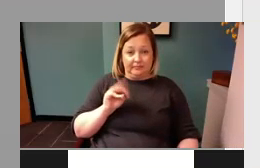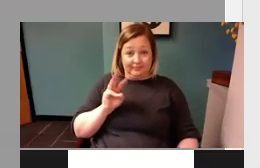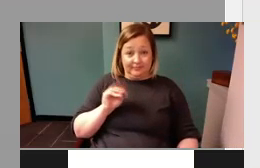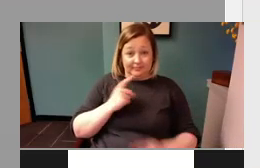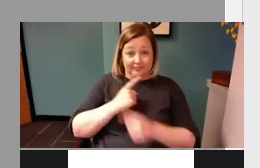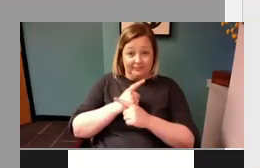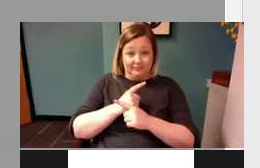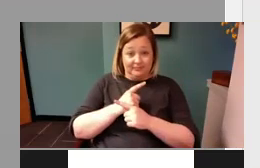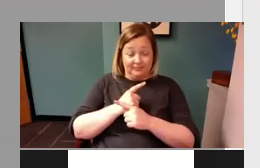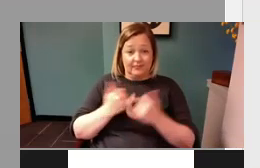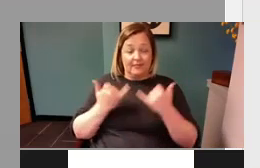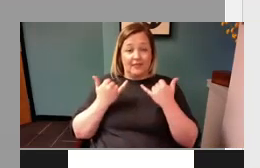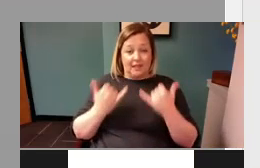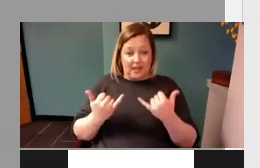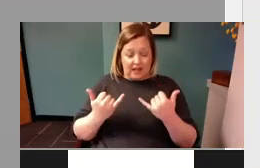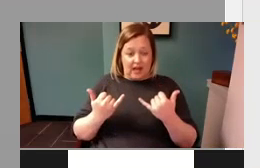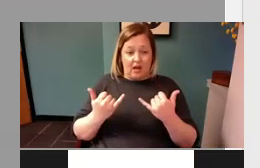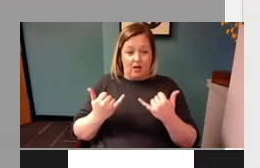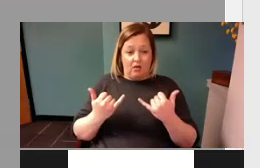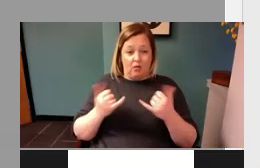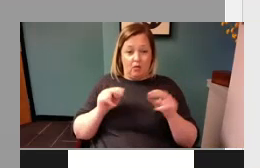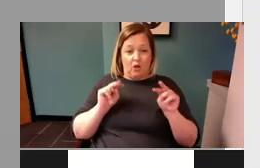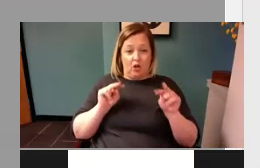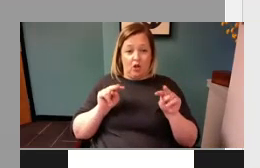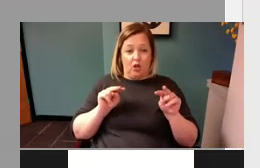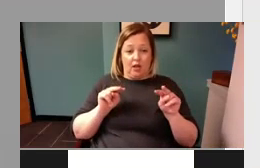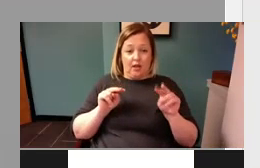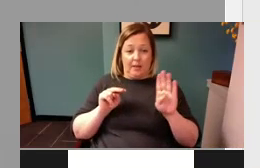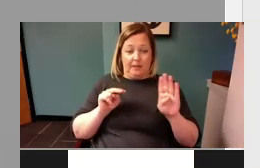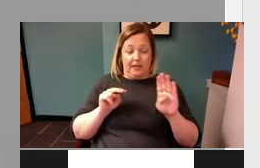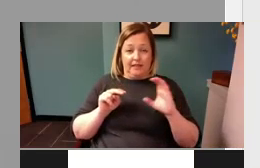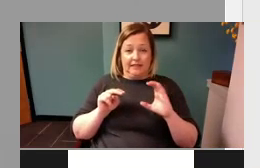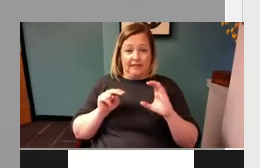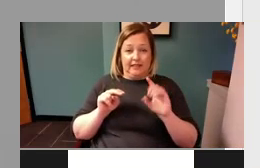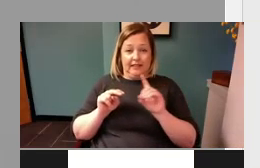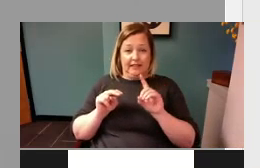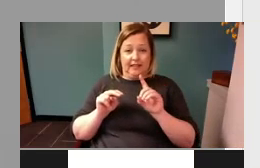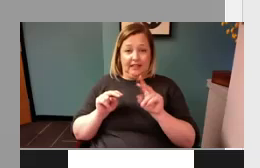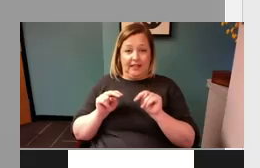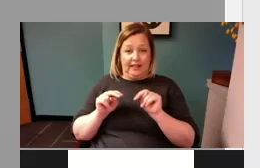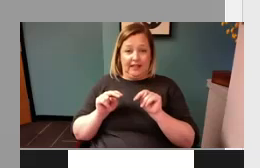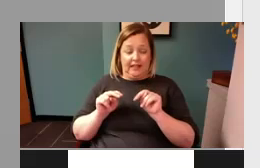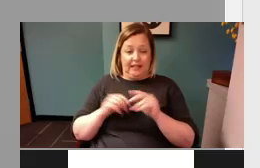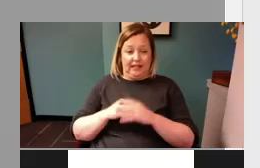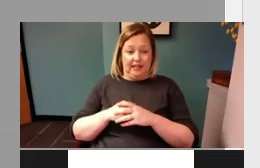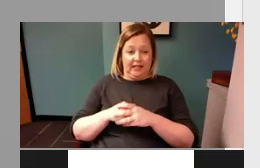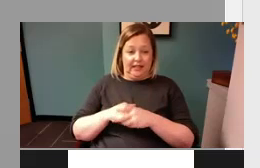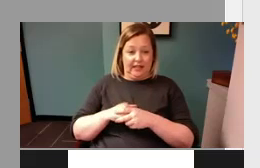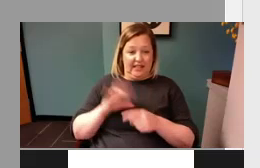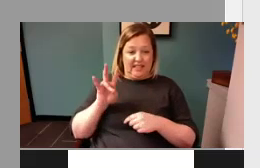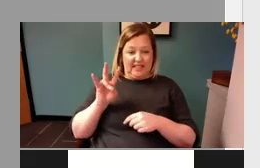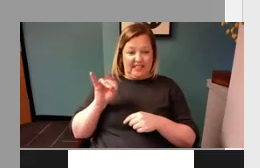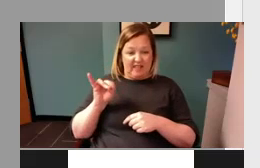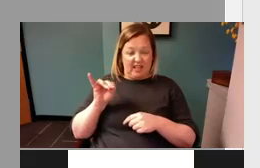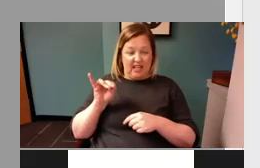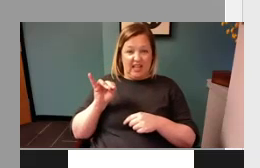we overlook B, C, D, and N, and we're only looking at 70 and 60 for A and N prime. So we